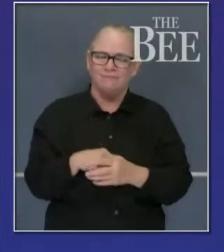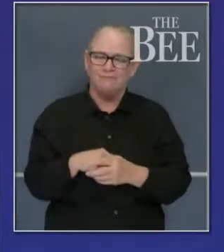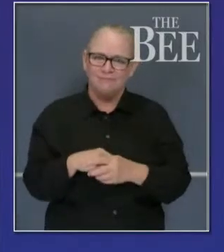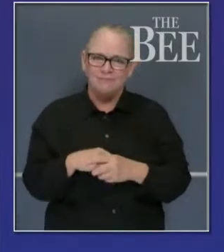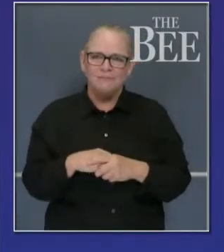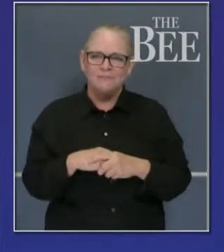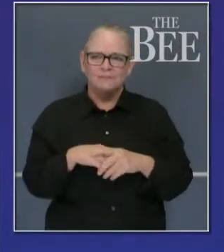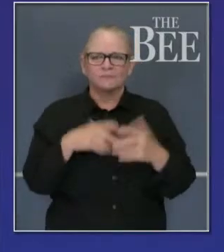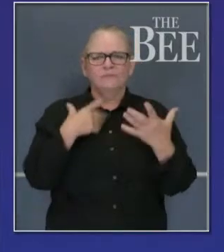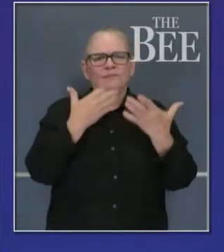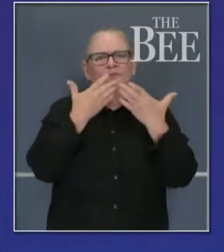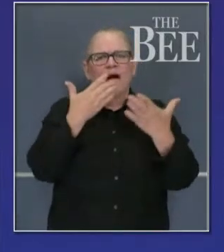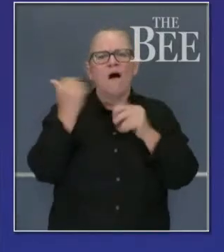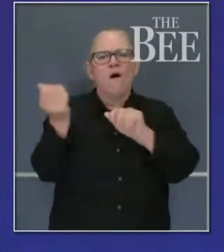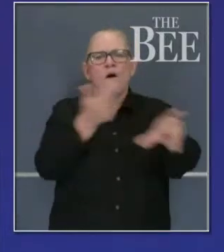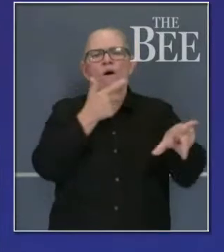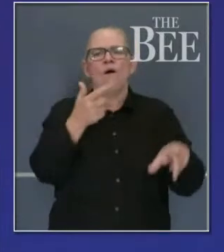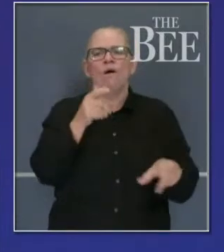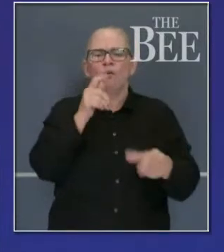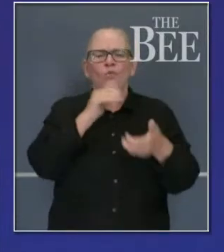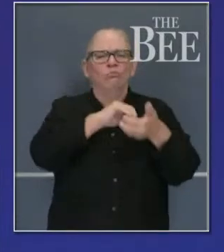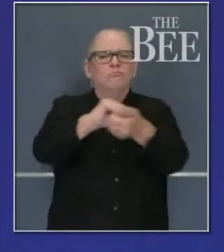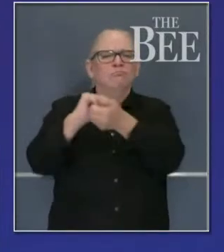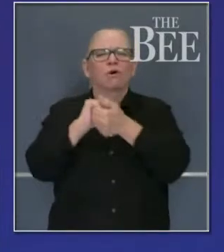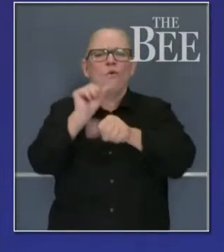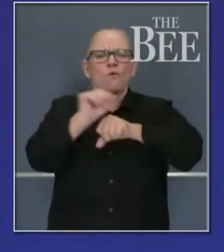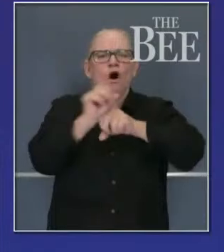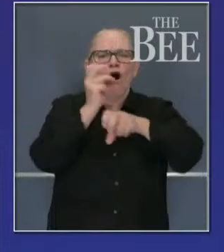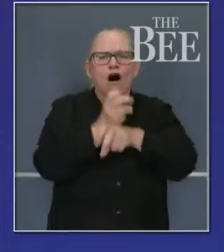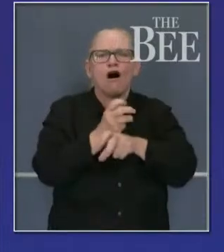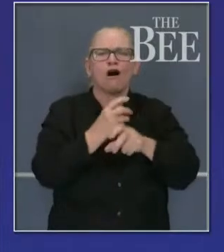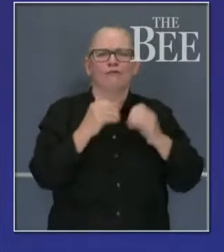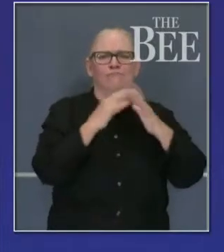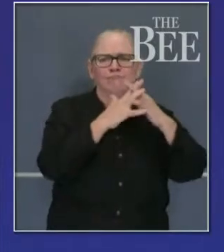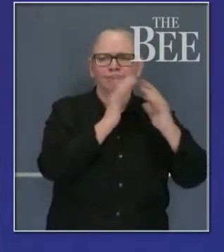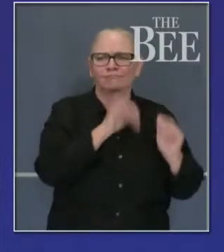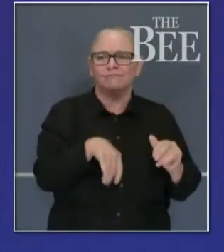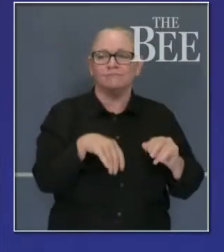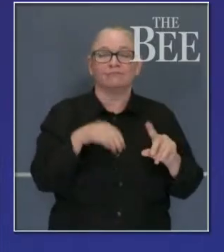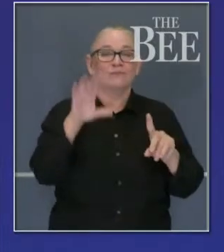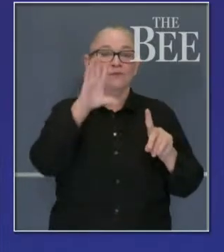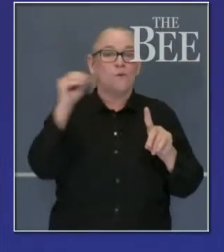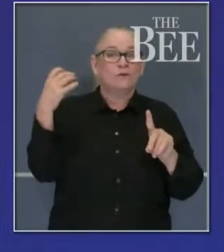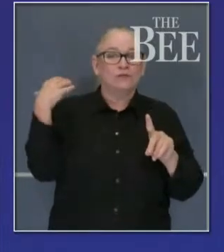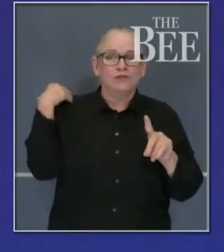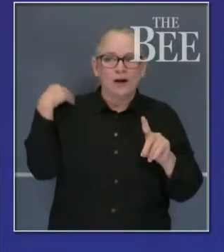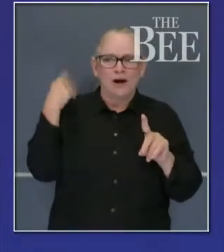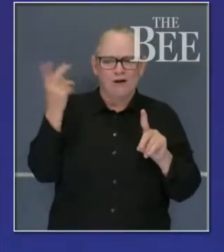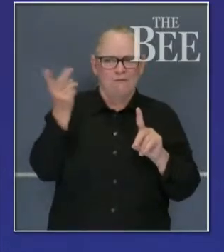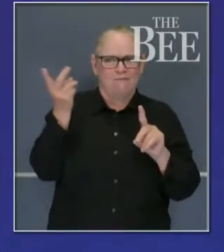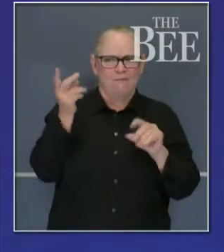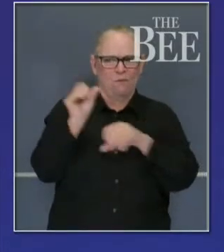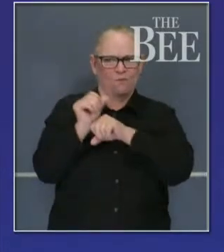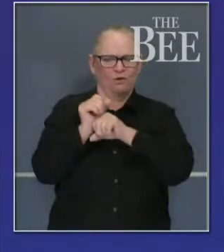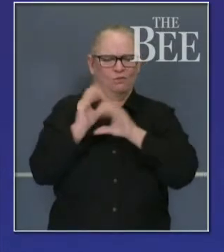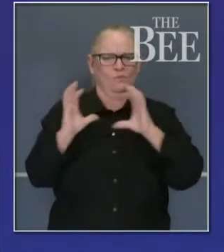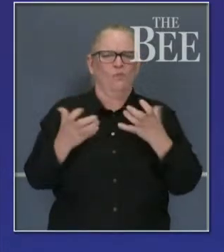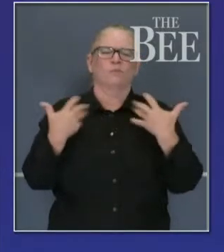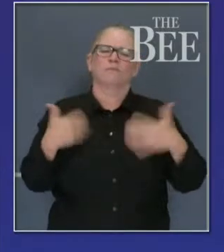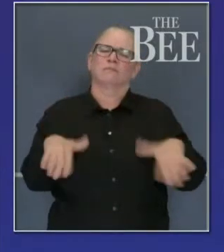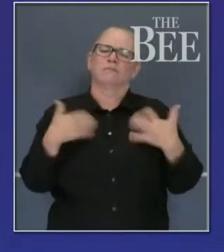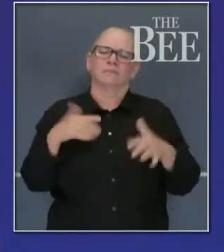just thank all our partners, including the co-chairs, rather, of the work group that we put together